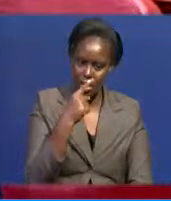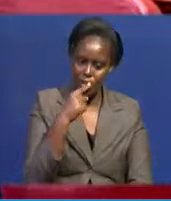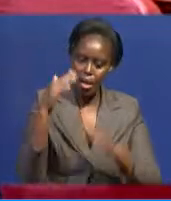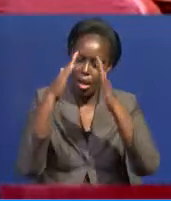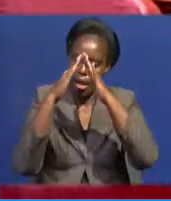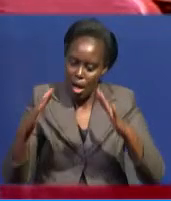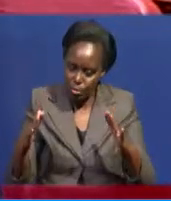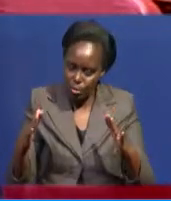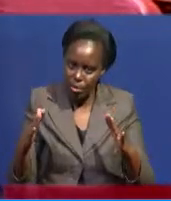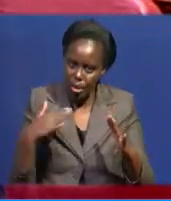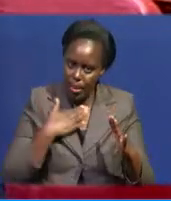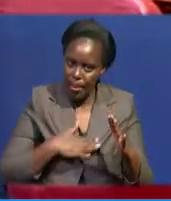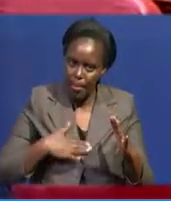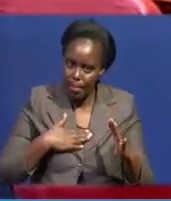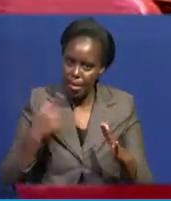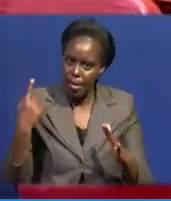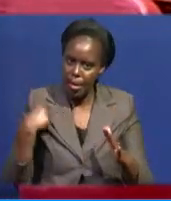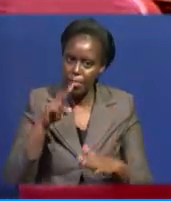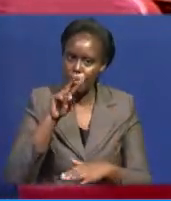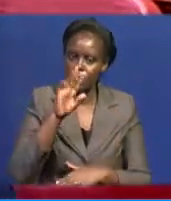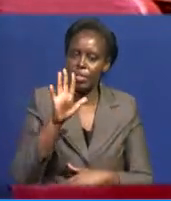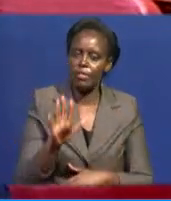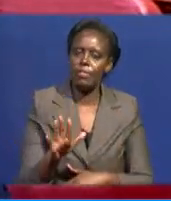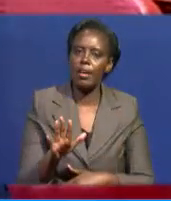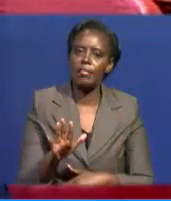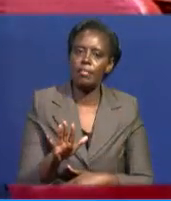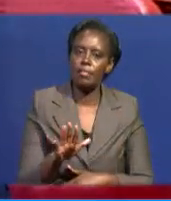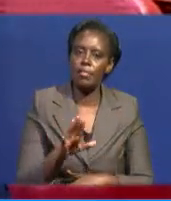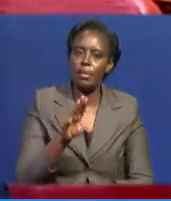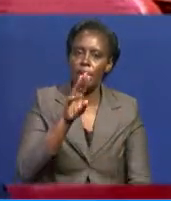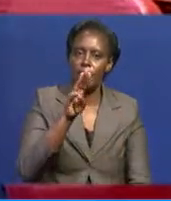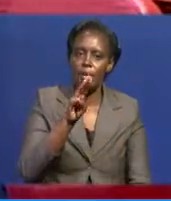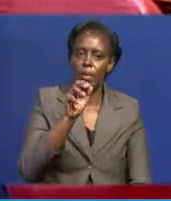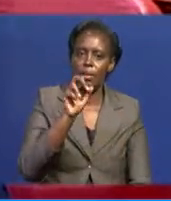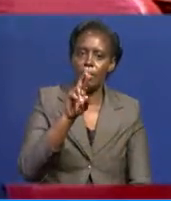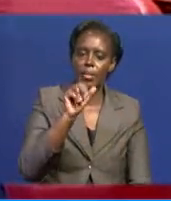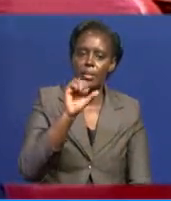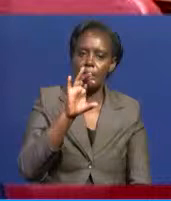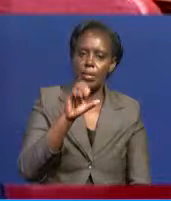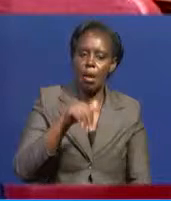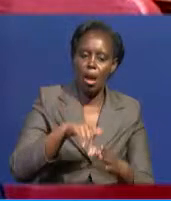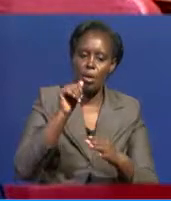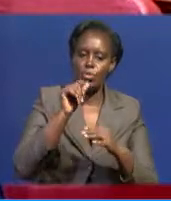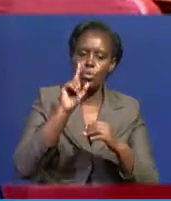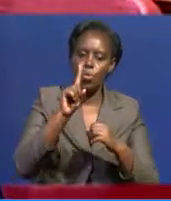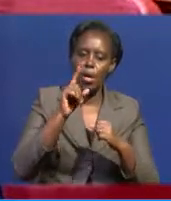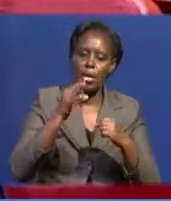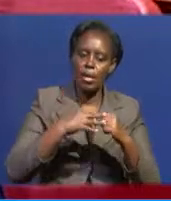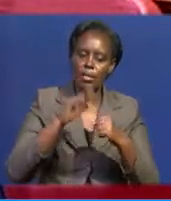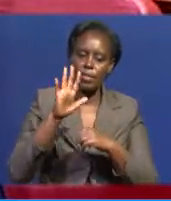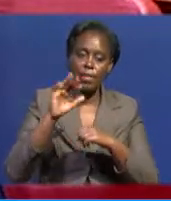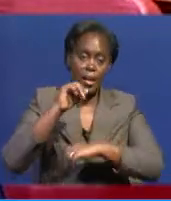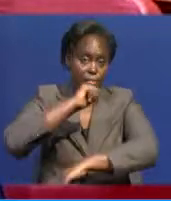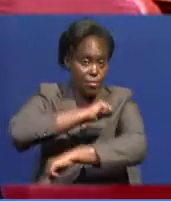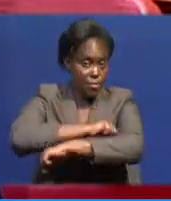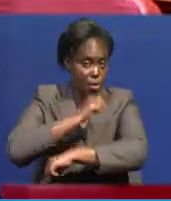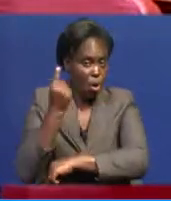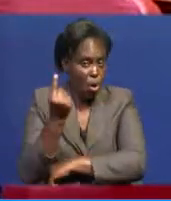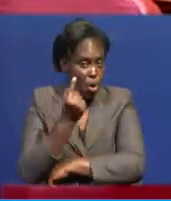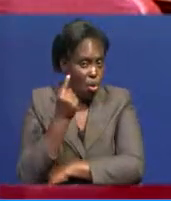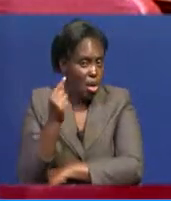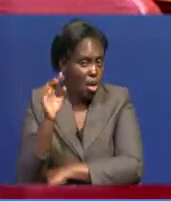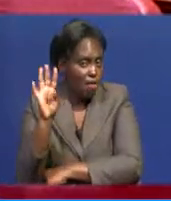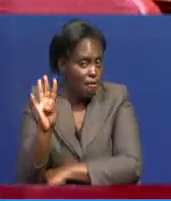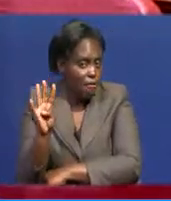House, number 25 is Marsabit County. Out of 185 schools, only